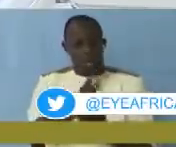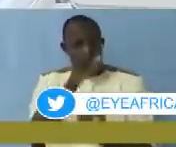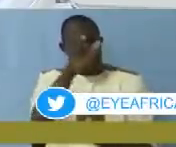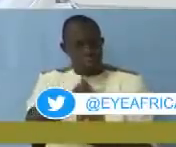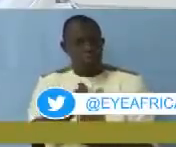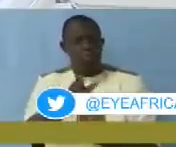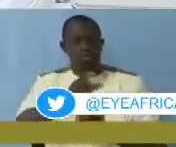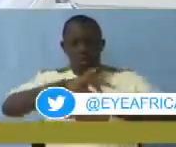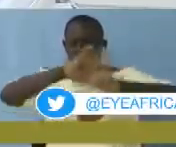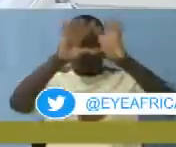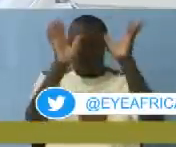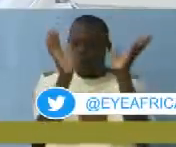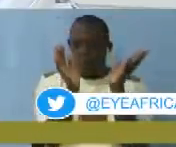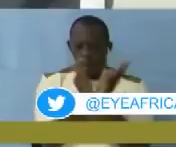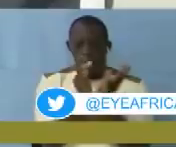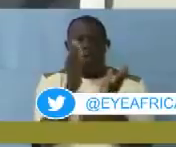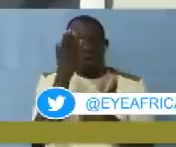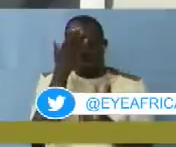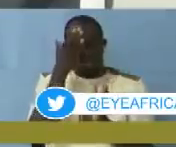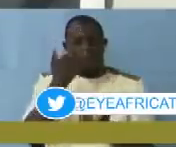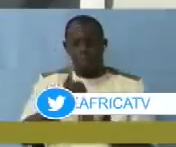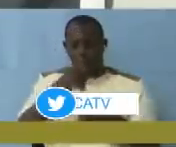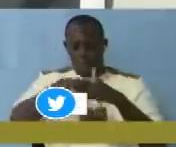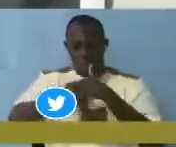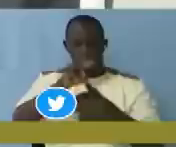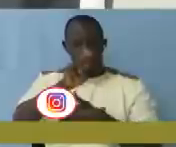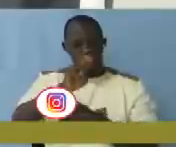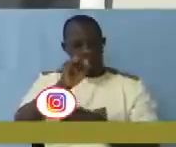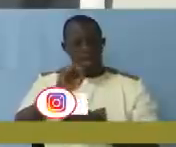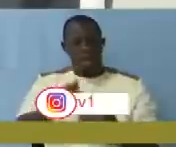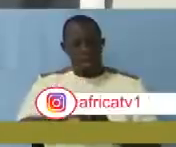had divided loyalties.